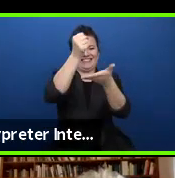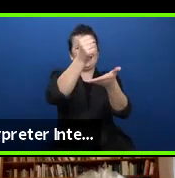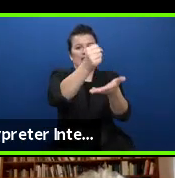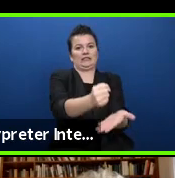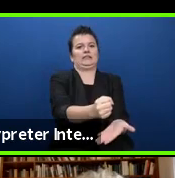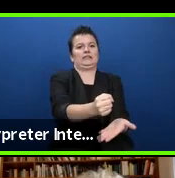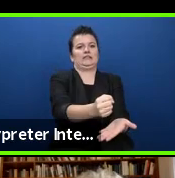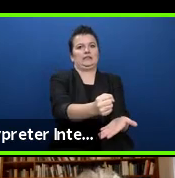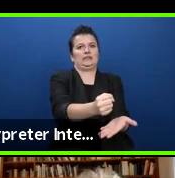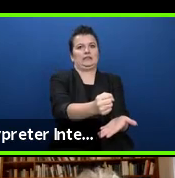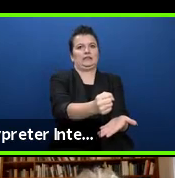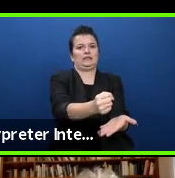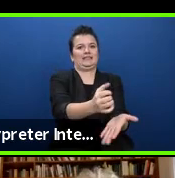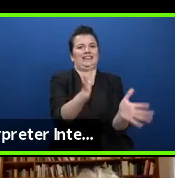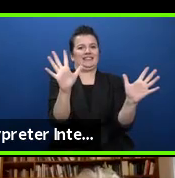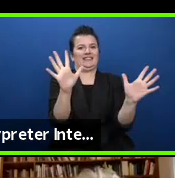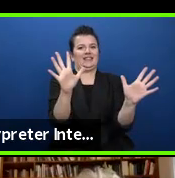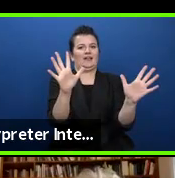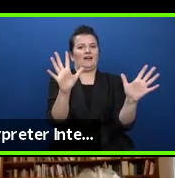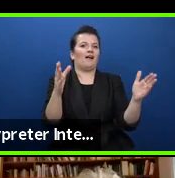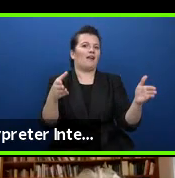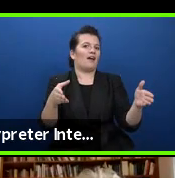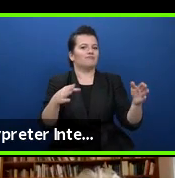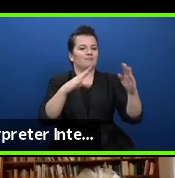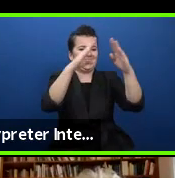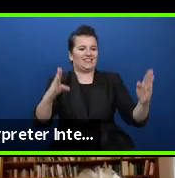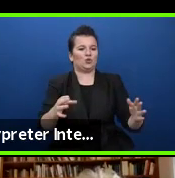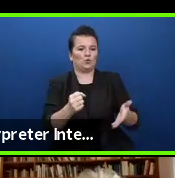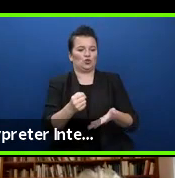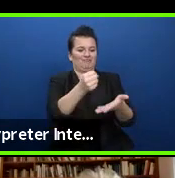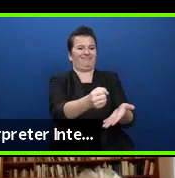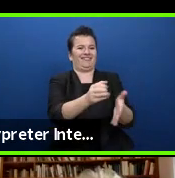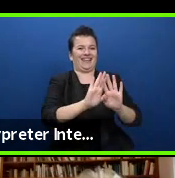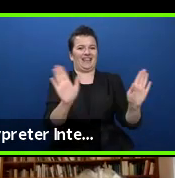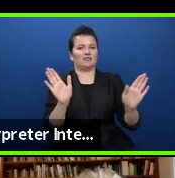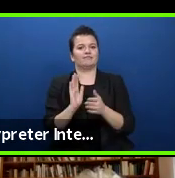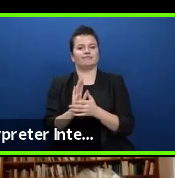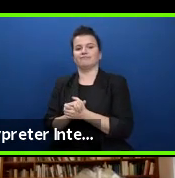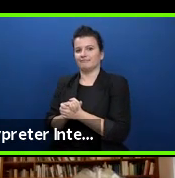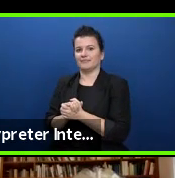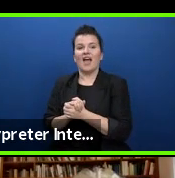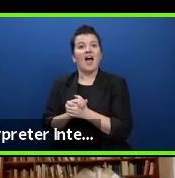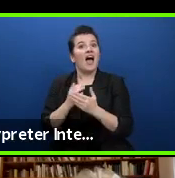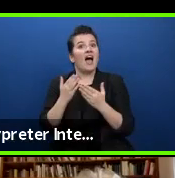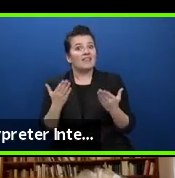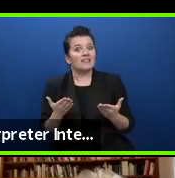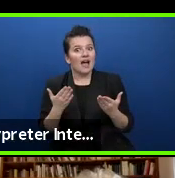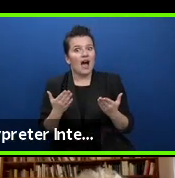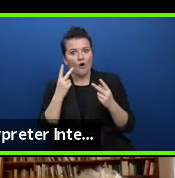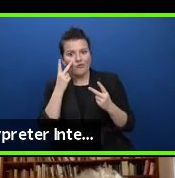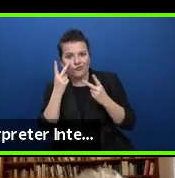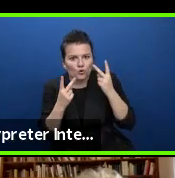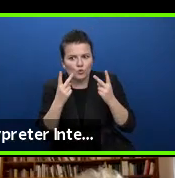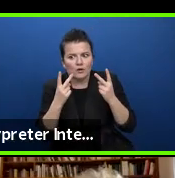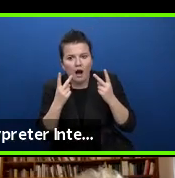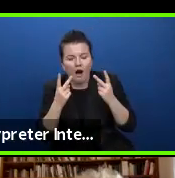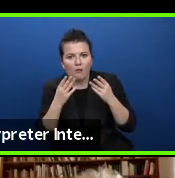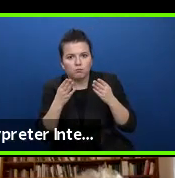went to the institutions as it was regular. And now it is like that the view is much more open. So now also